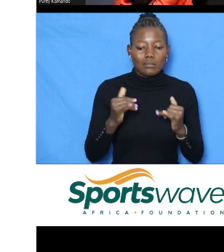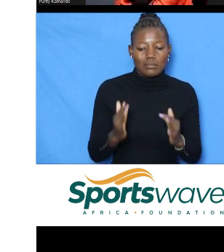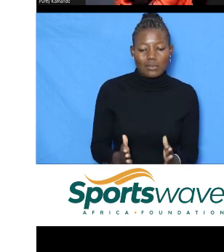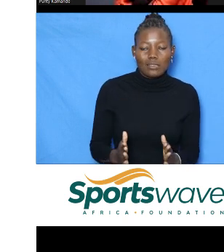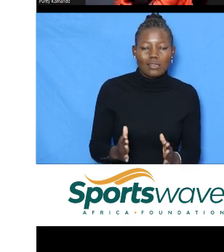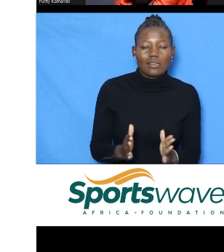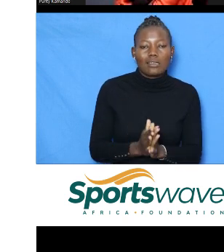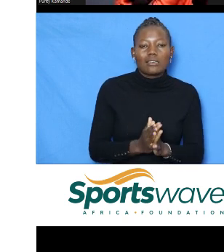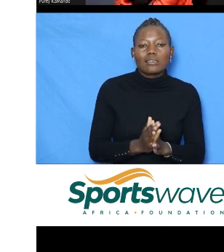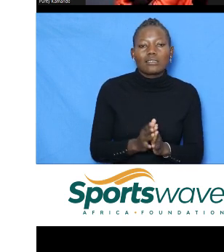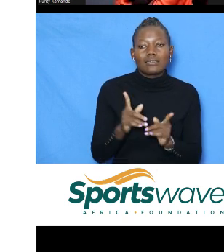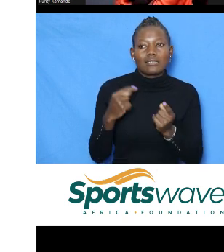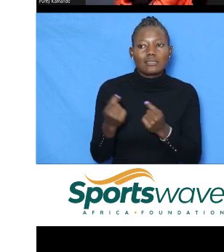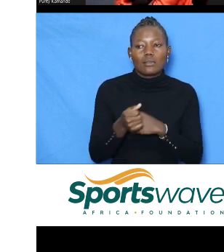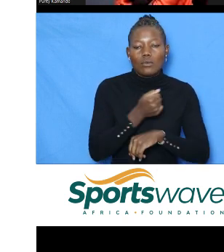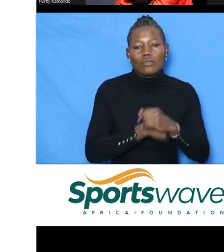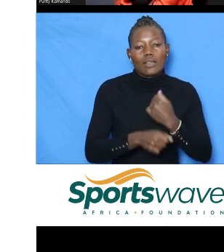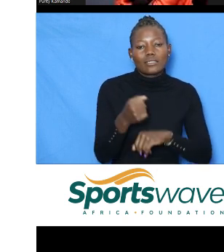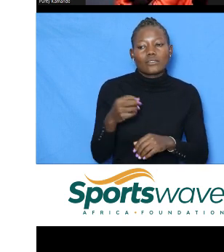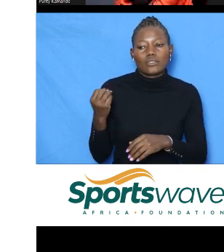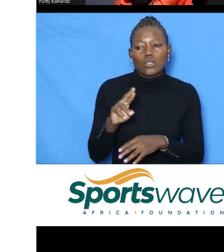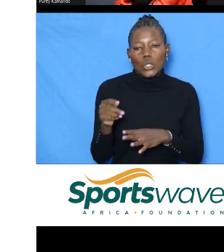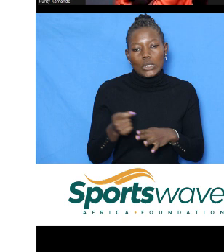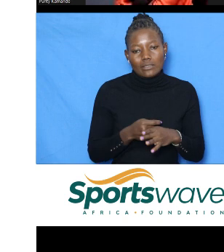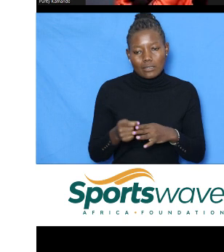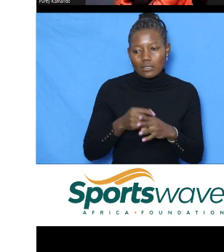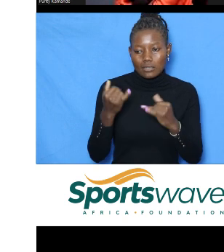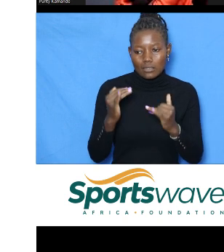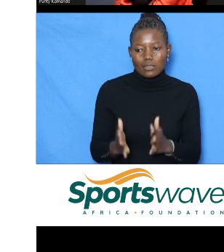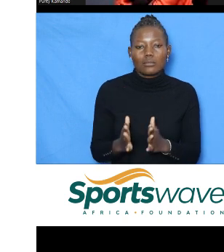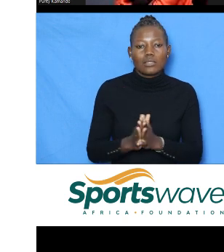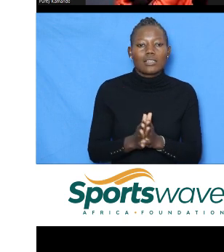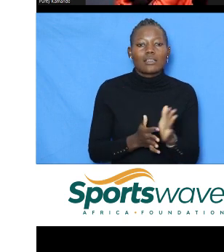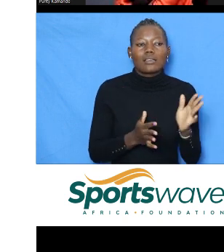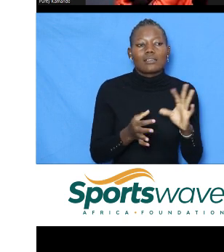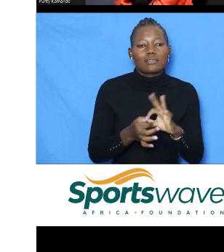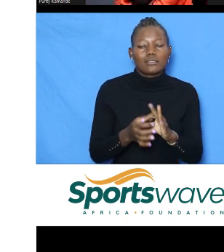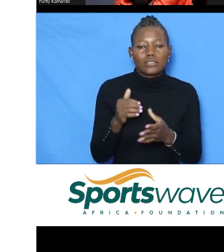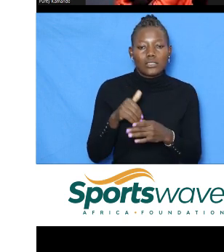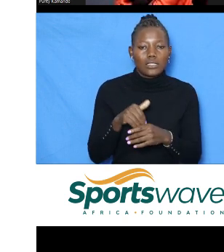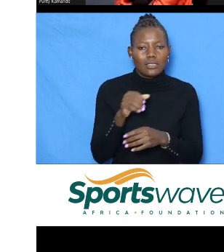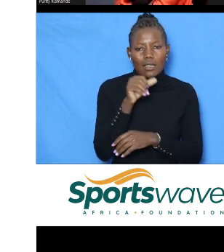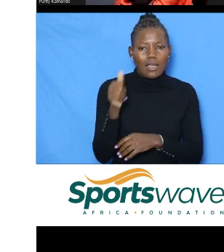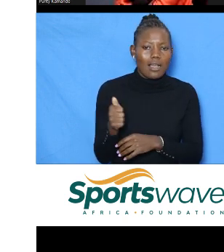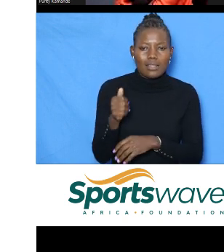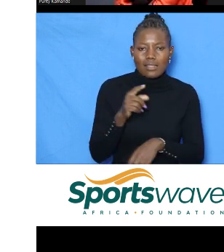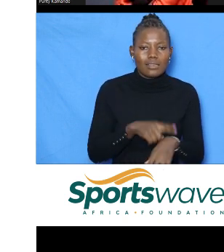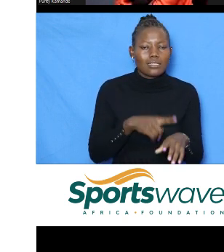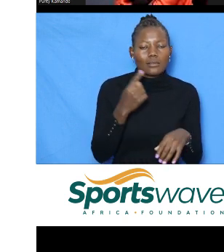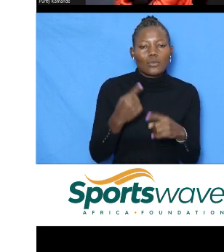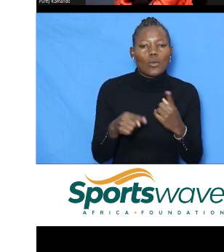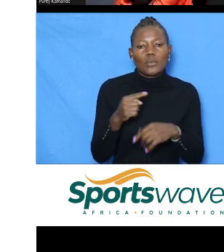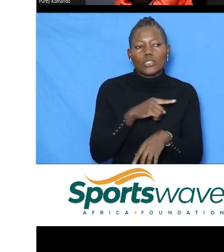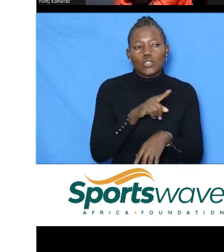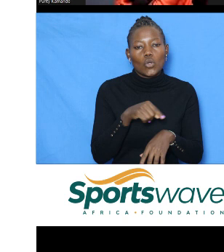again, and dependent on the type of activity or training that an athlete is engaging in. Then the other one is that during the game, when